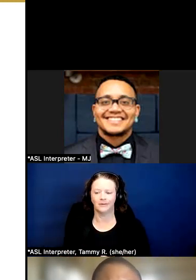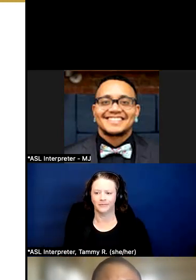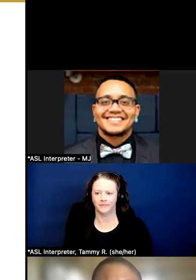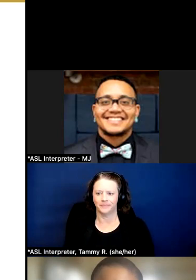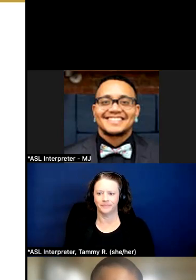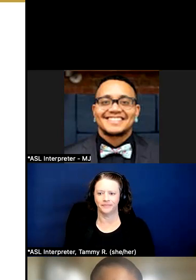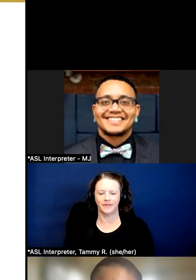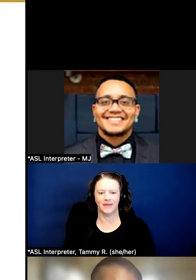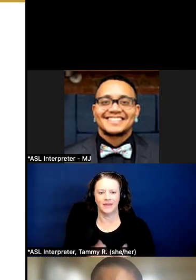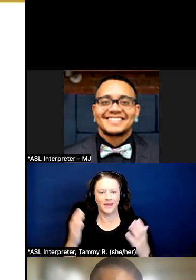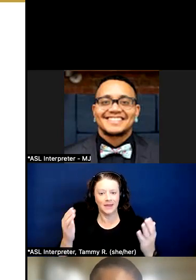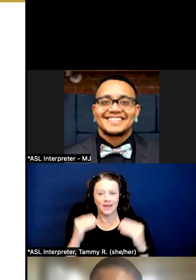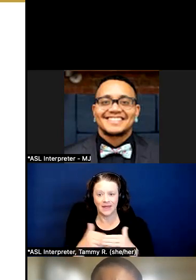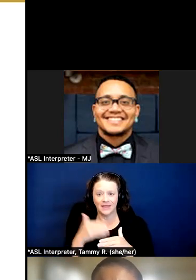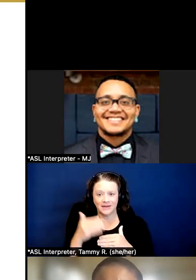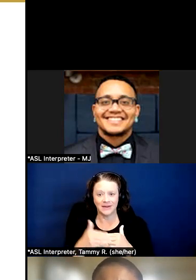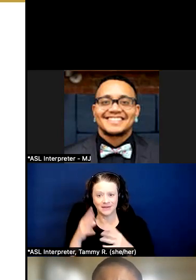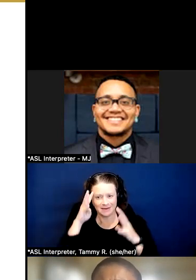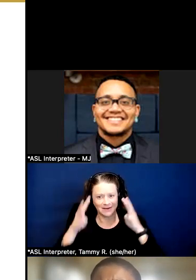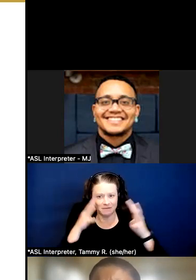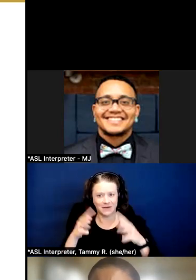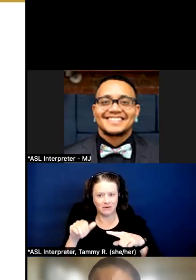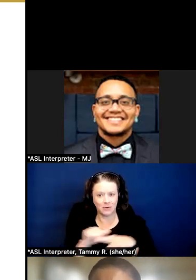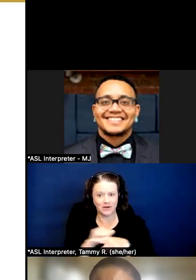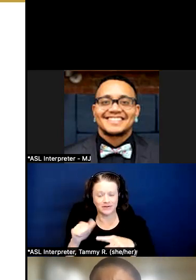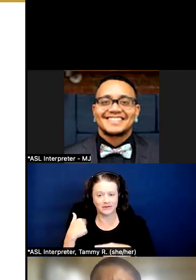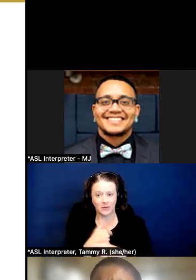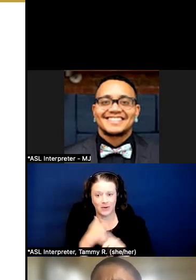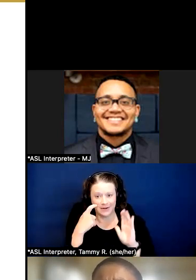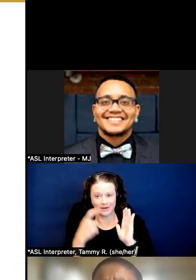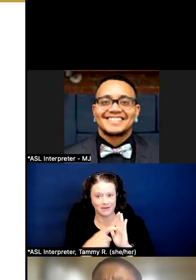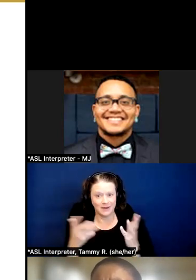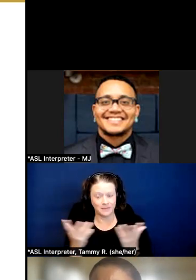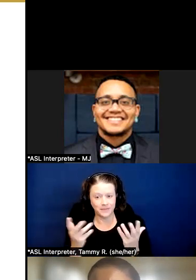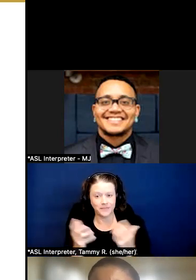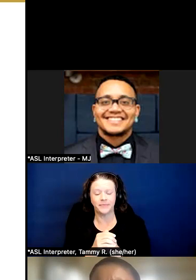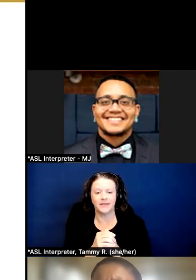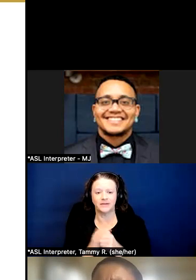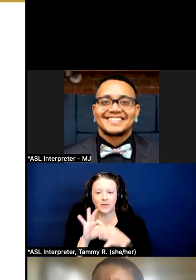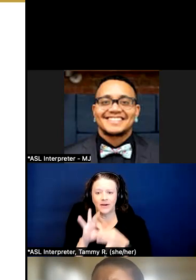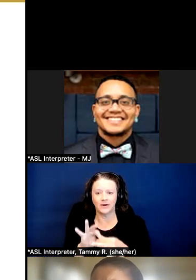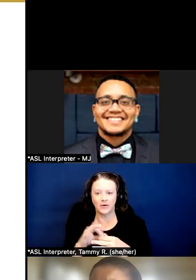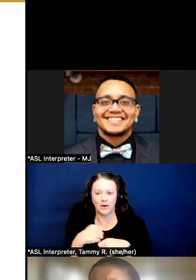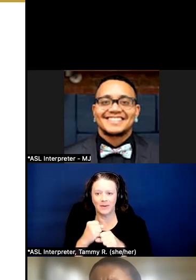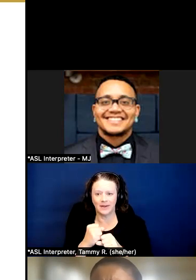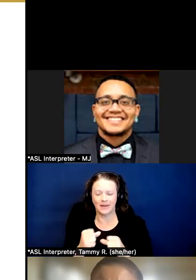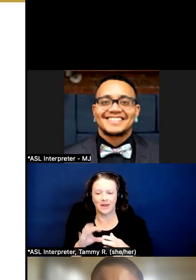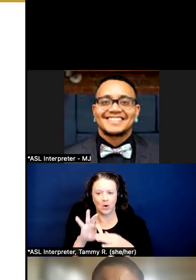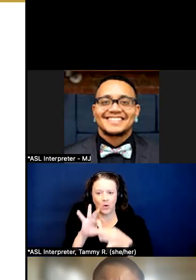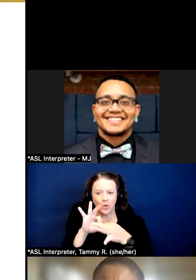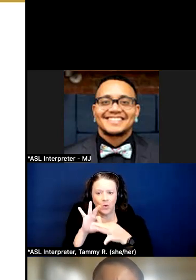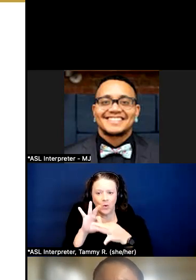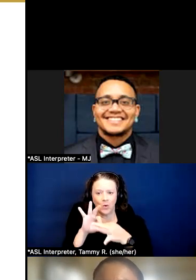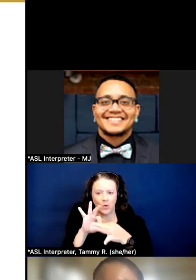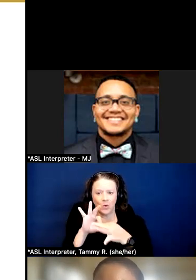And so the next innovative practices that we identified is related to making coordinated entry